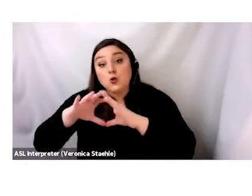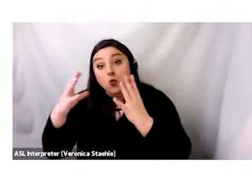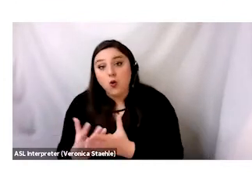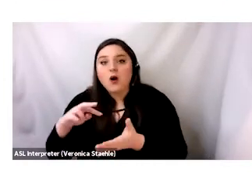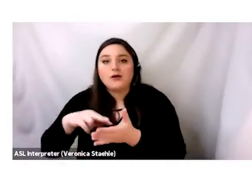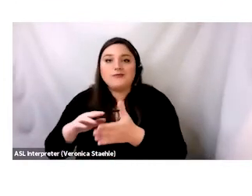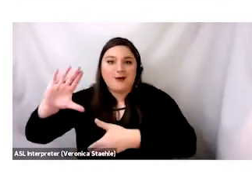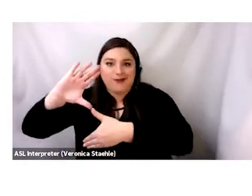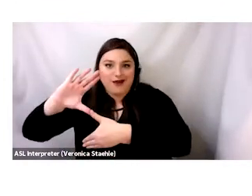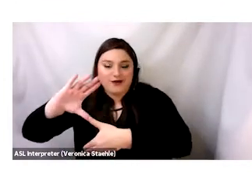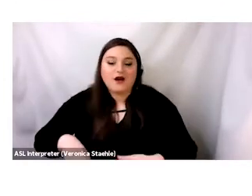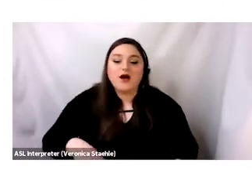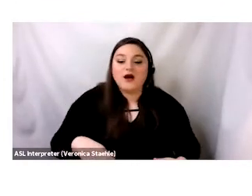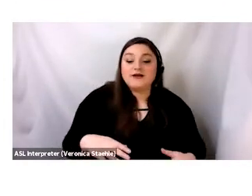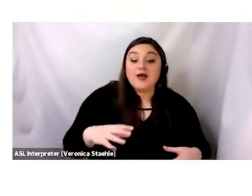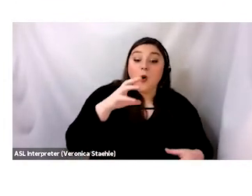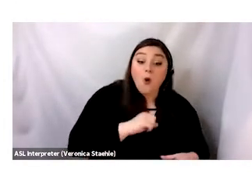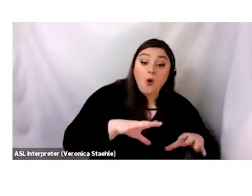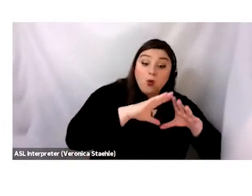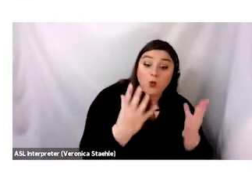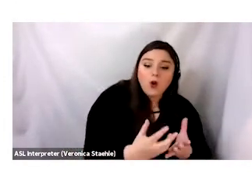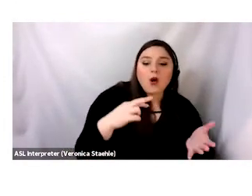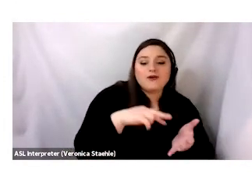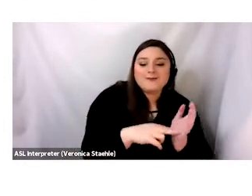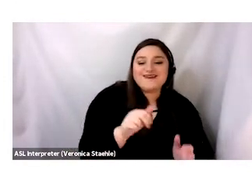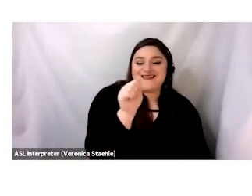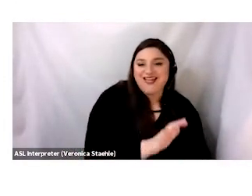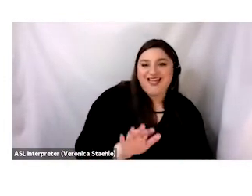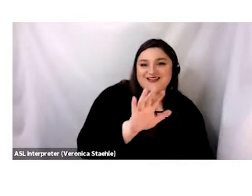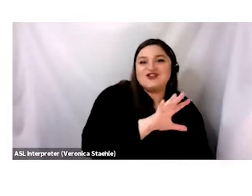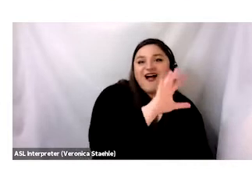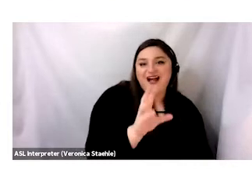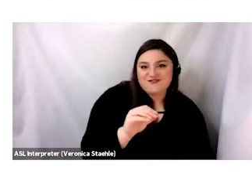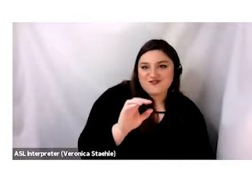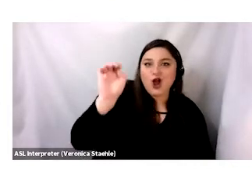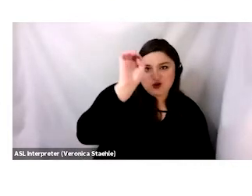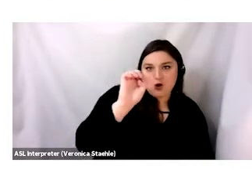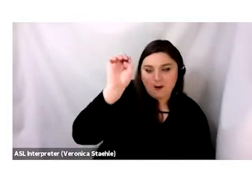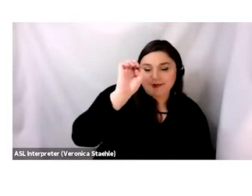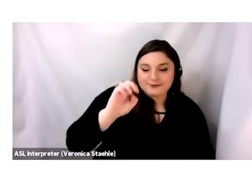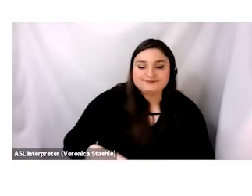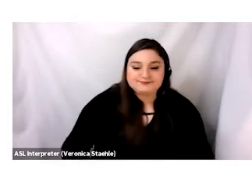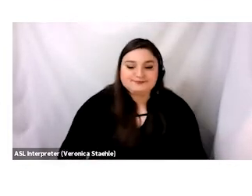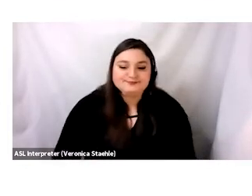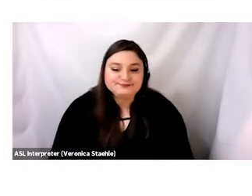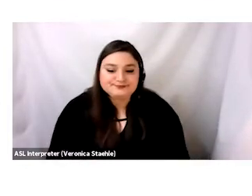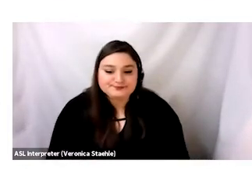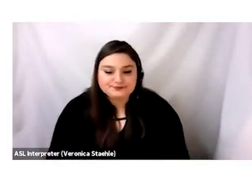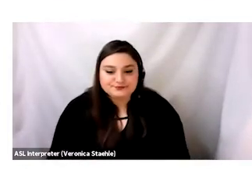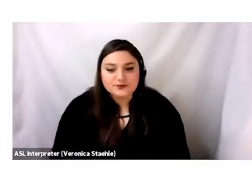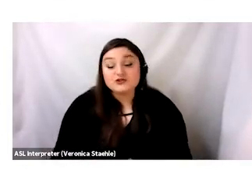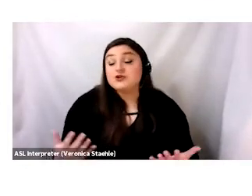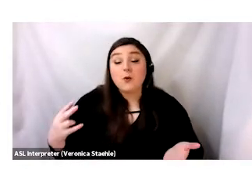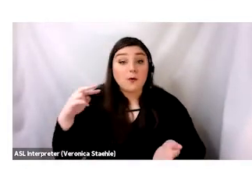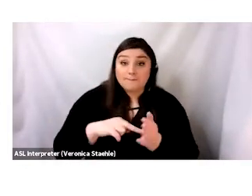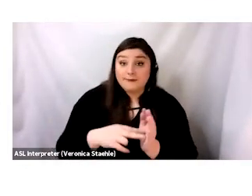Americas, and the Old World is Asia and the continent of Africa and Europe as well. So what we know is that cotton